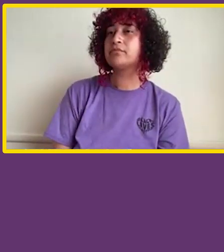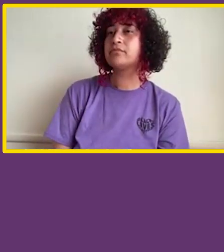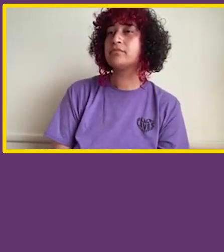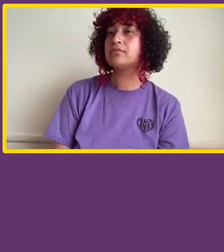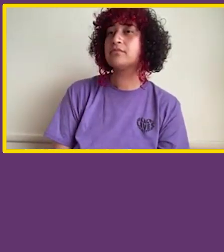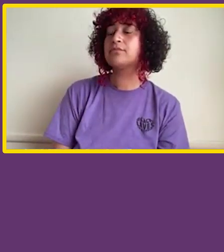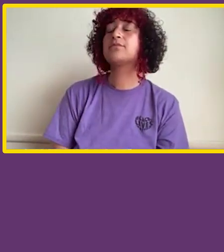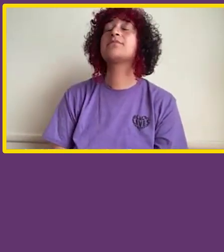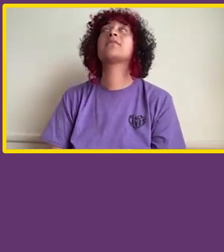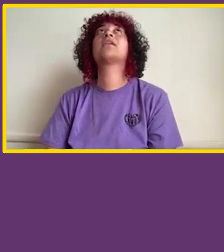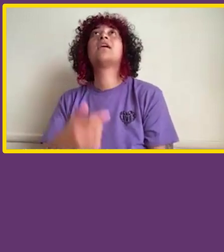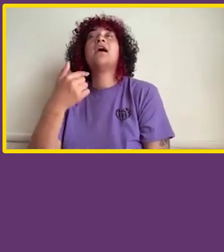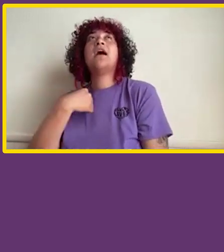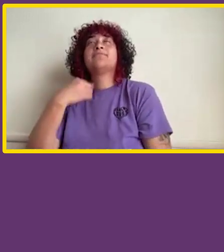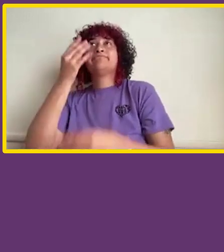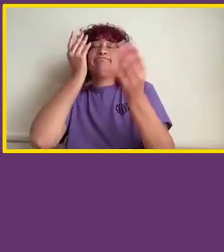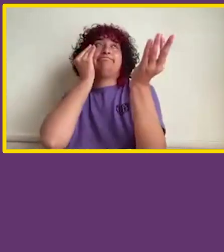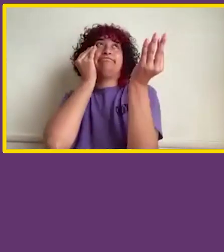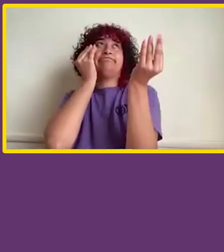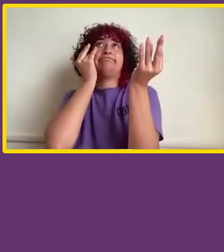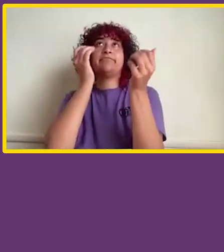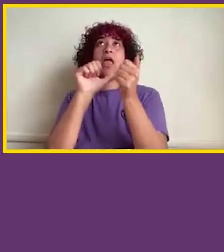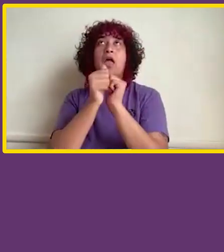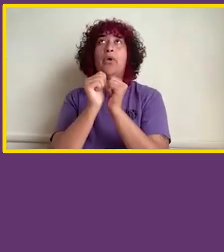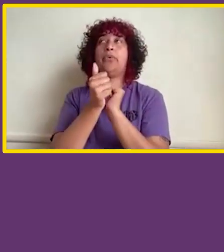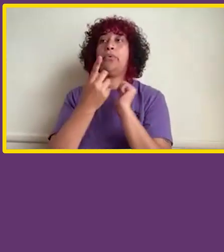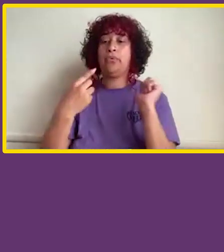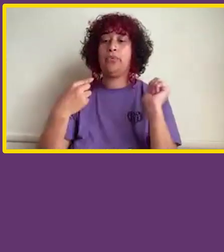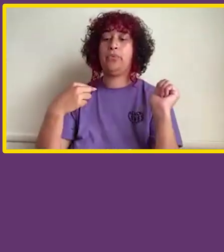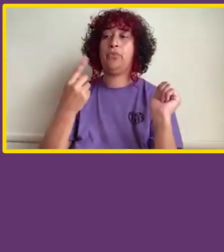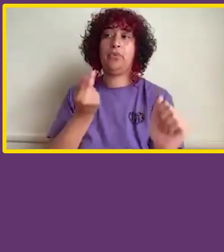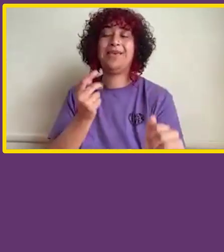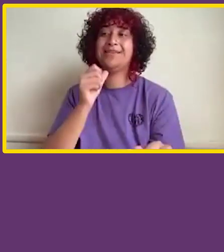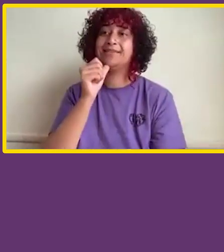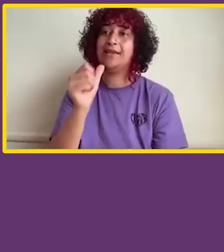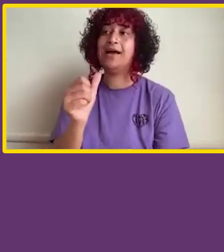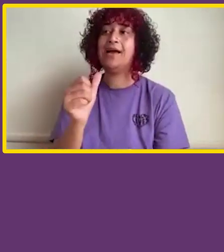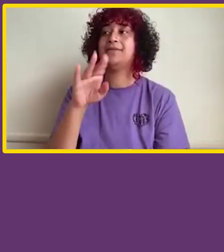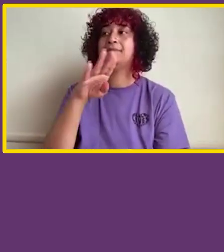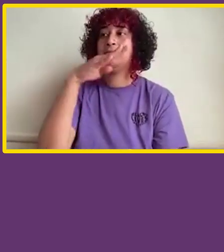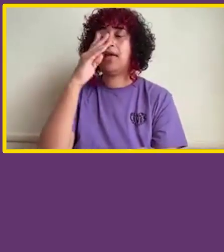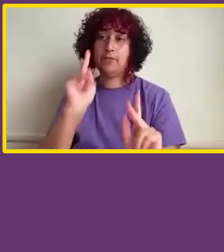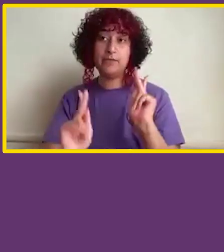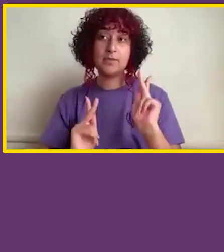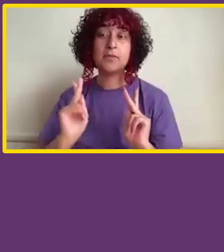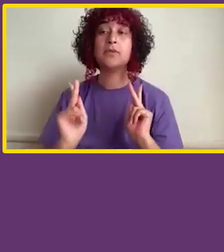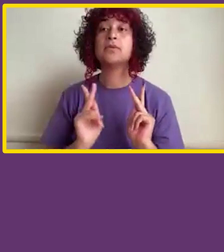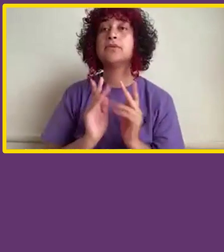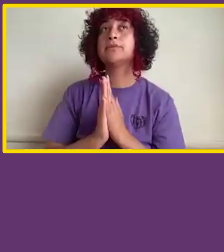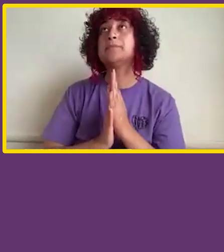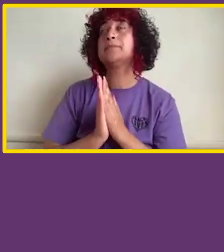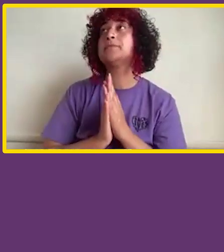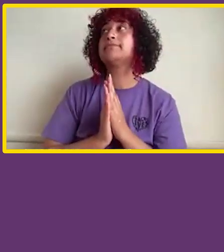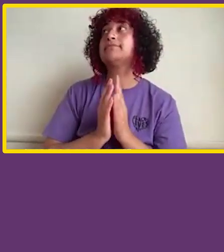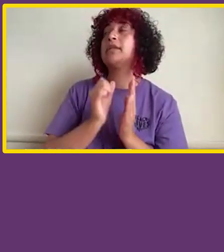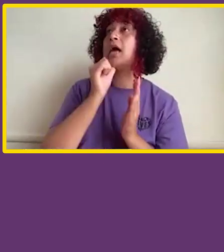I'm thinking about how we as non-Black people, how we as